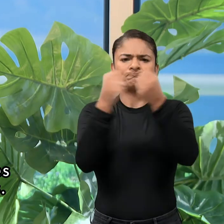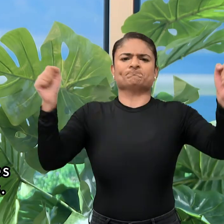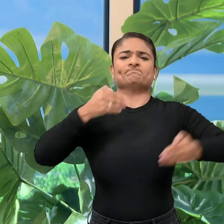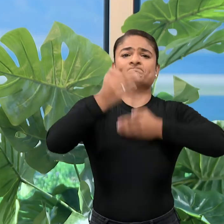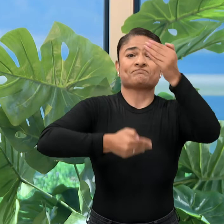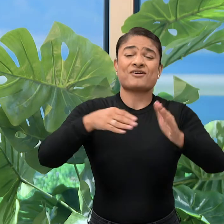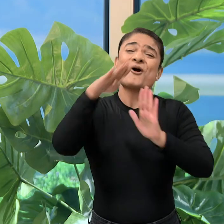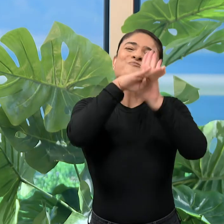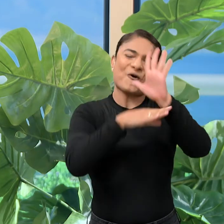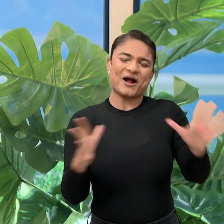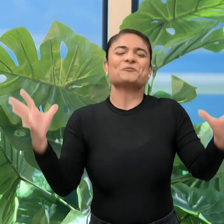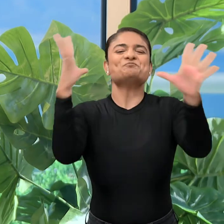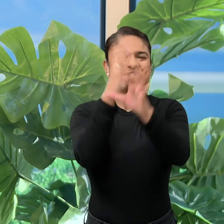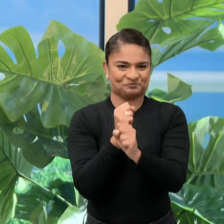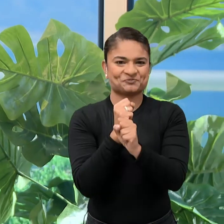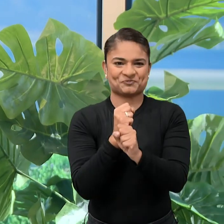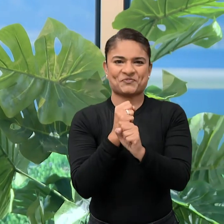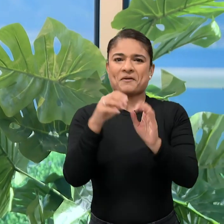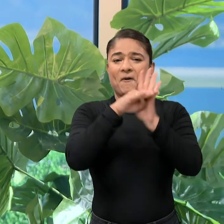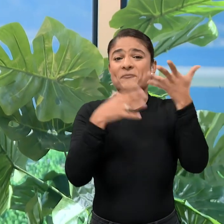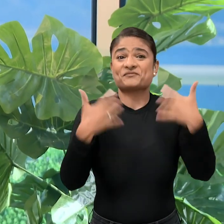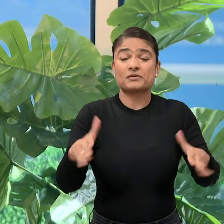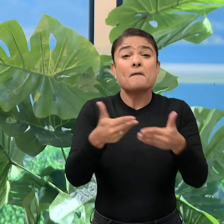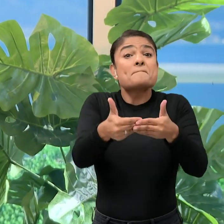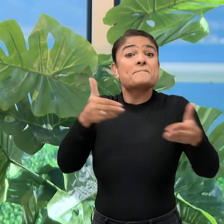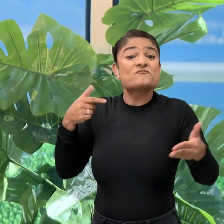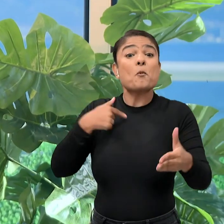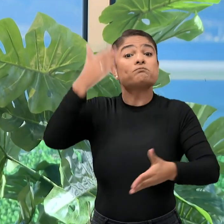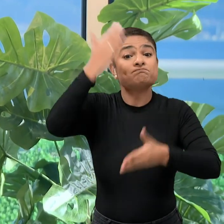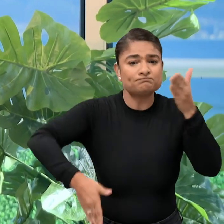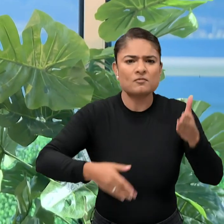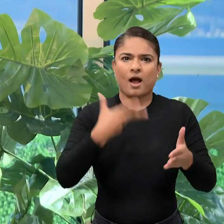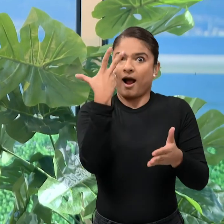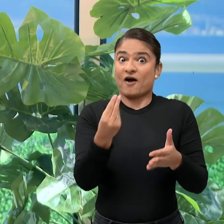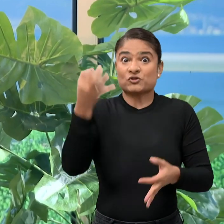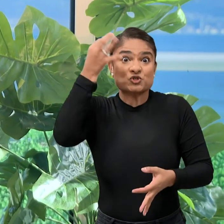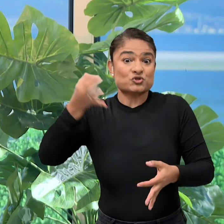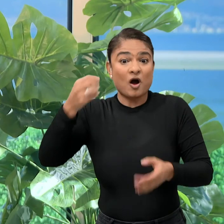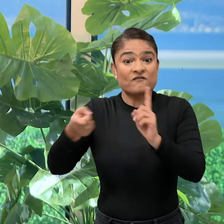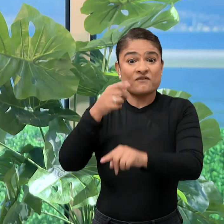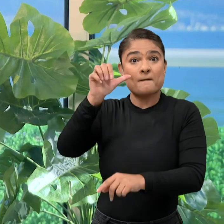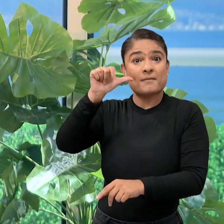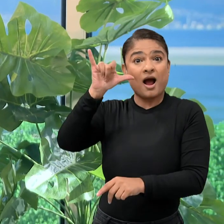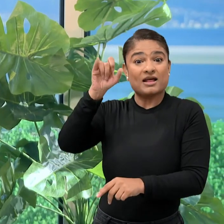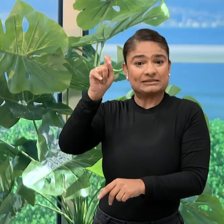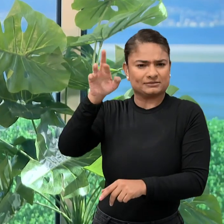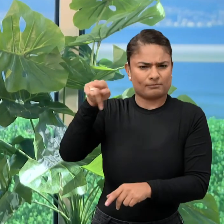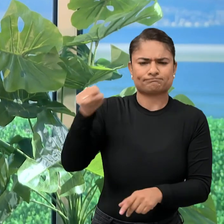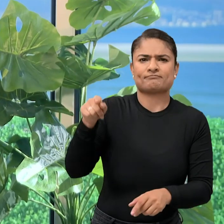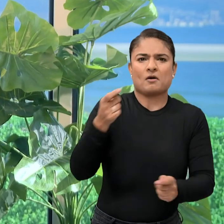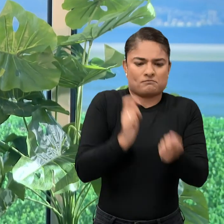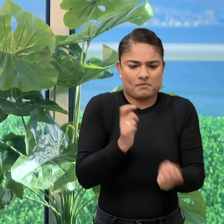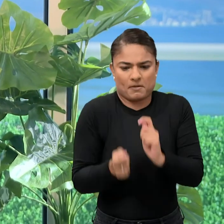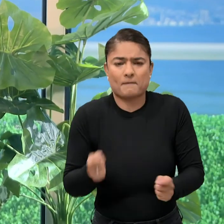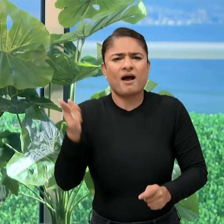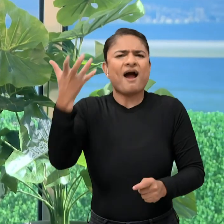nie. We've come to the end of yet another episode of Activated, but before we go, we leave you with the sounds of Alistair Dickerson,